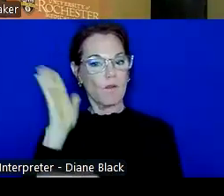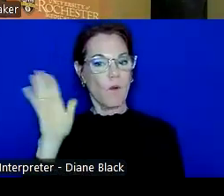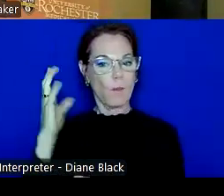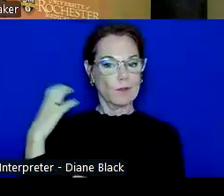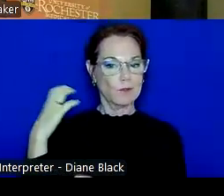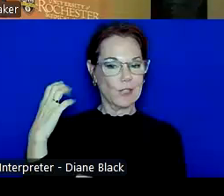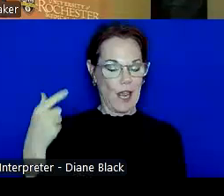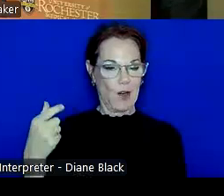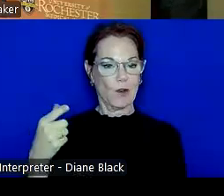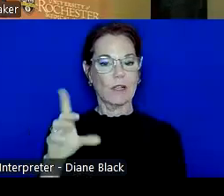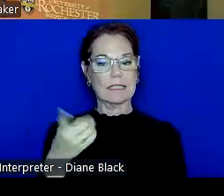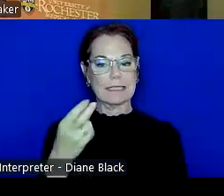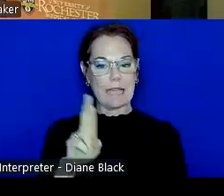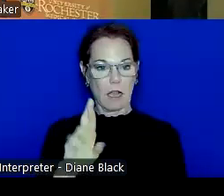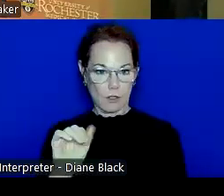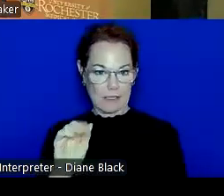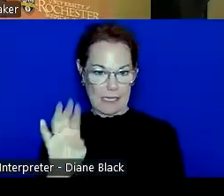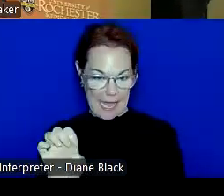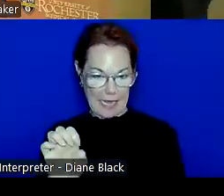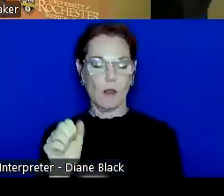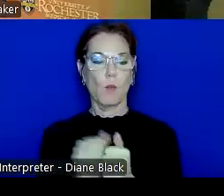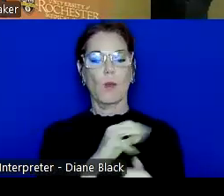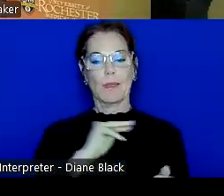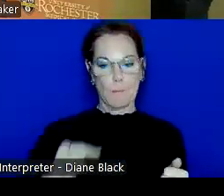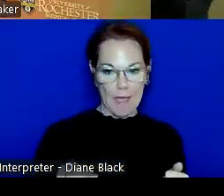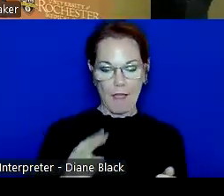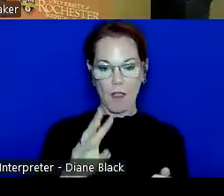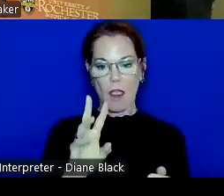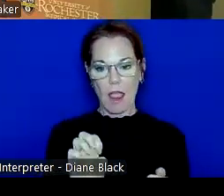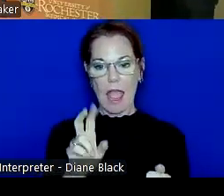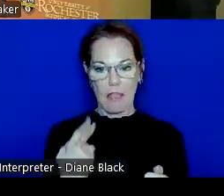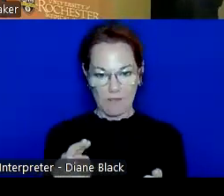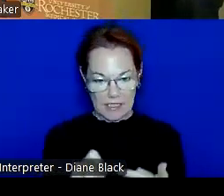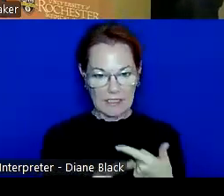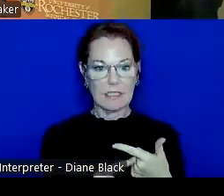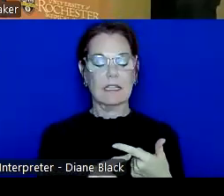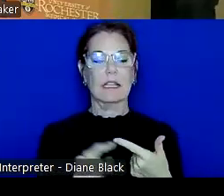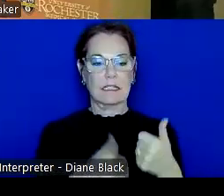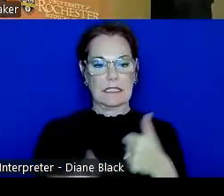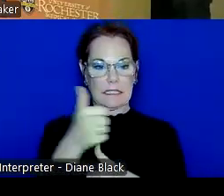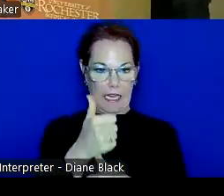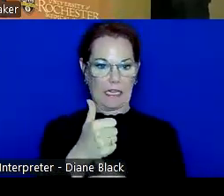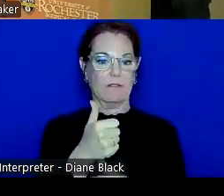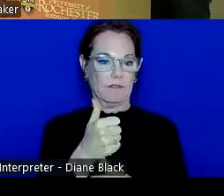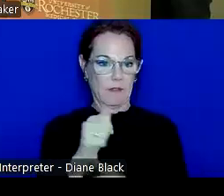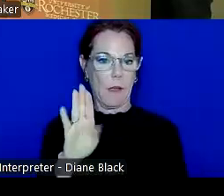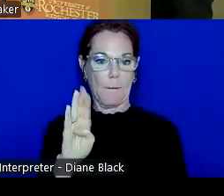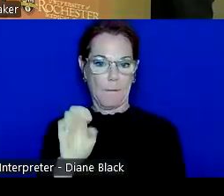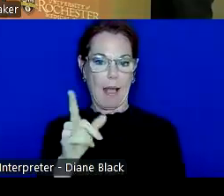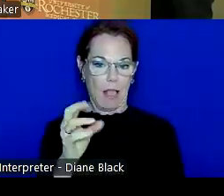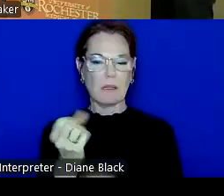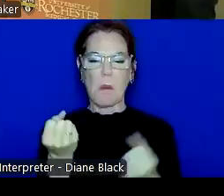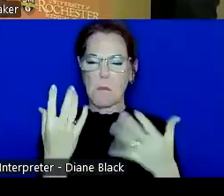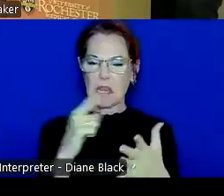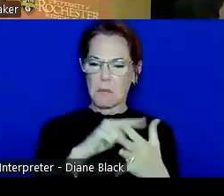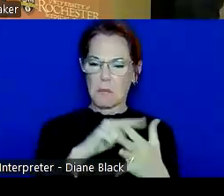Dr. Kane, was a part of with Mayor Evans and County Executive Bello. They worked with the former Mayor Johnson and many others on this